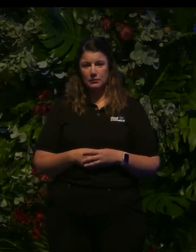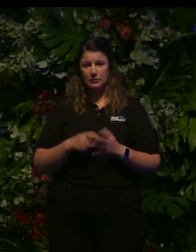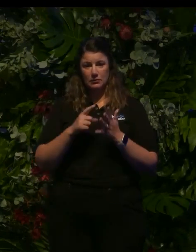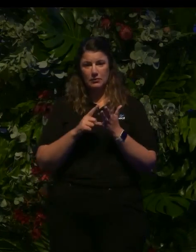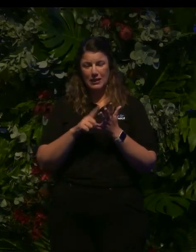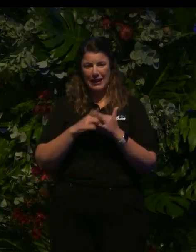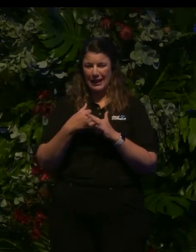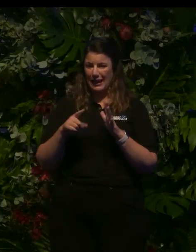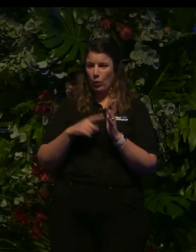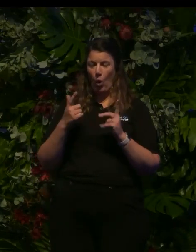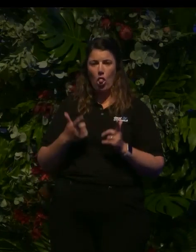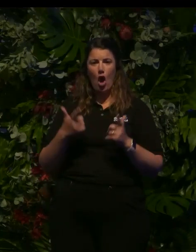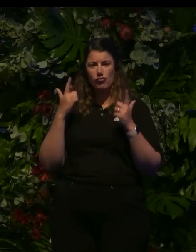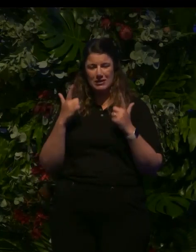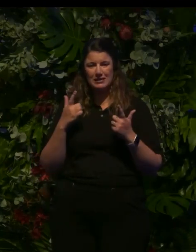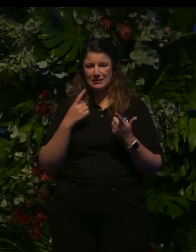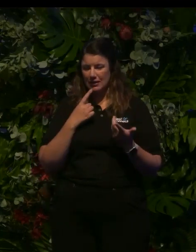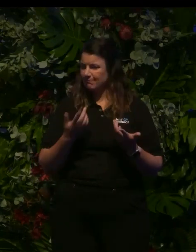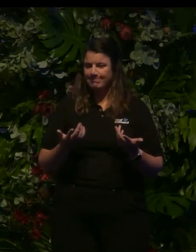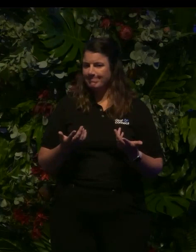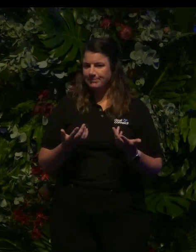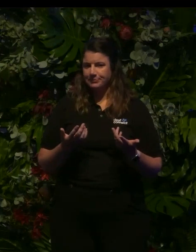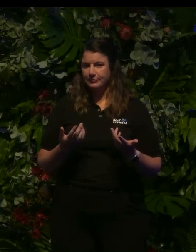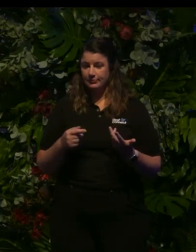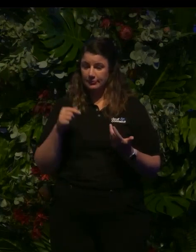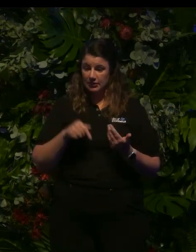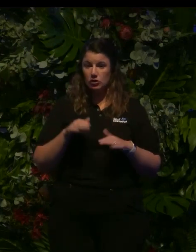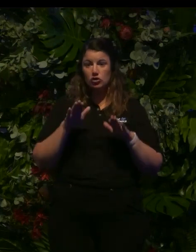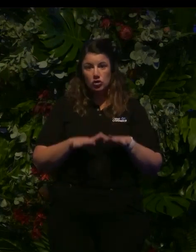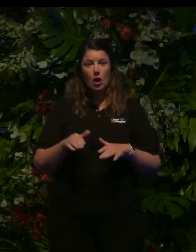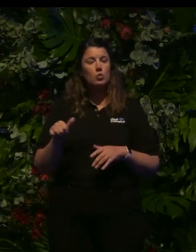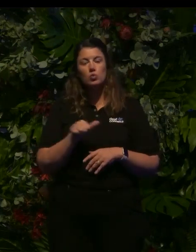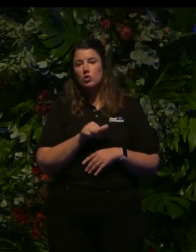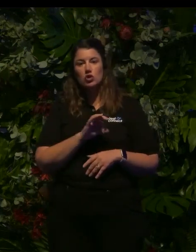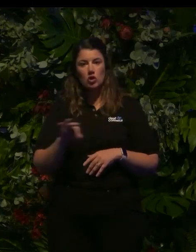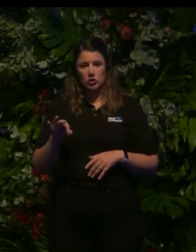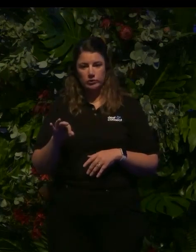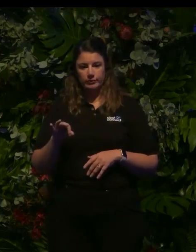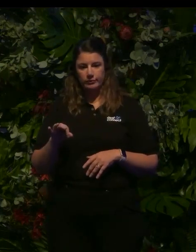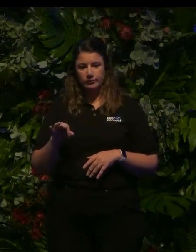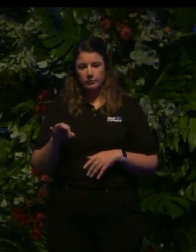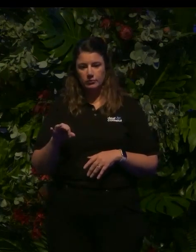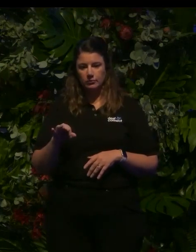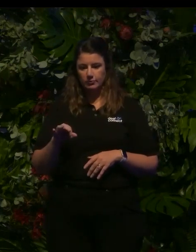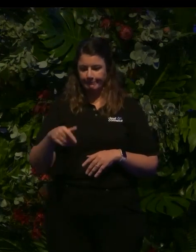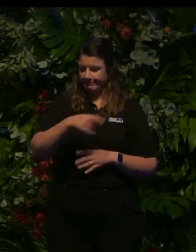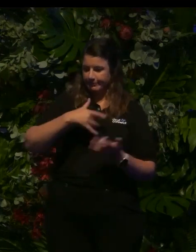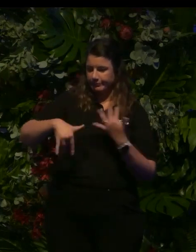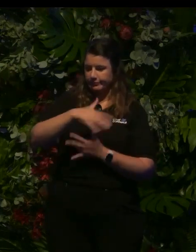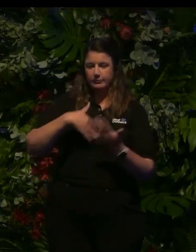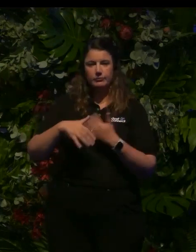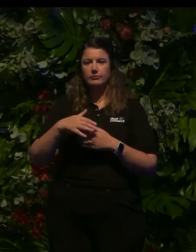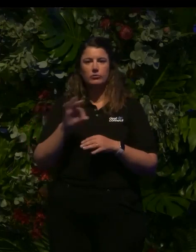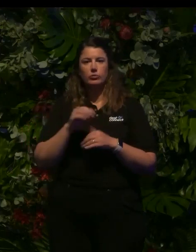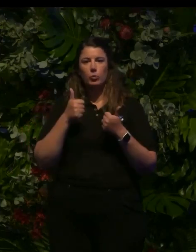legal authorities which said, no, this child should not be in this environment, it's not